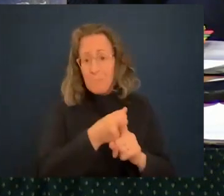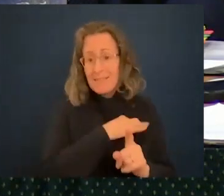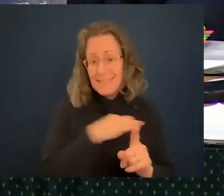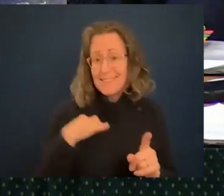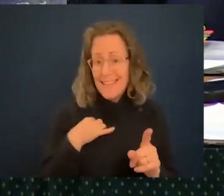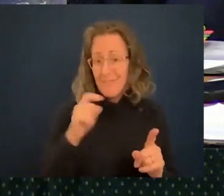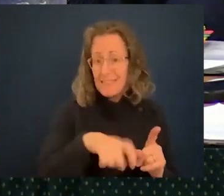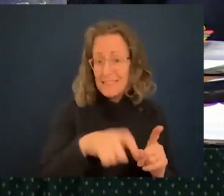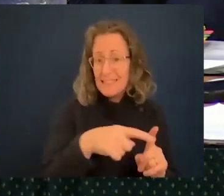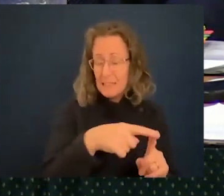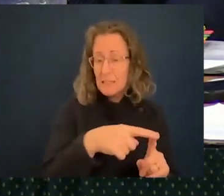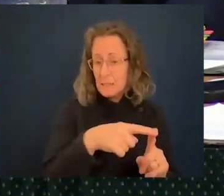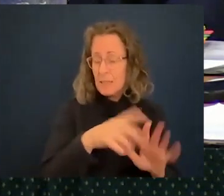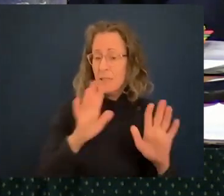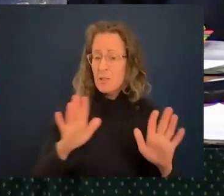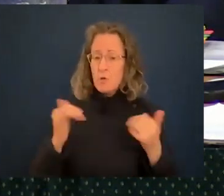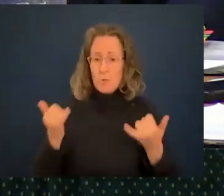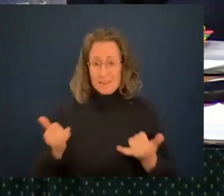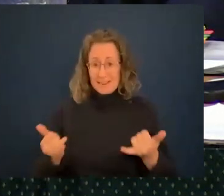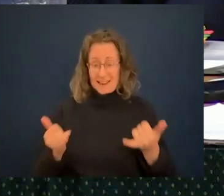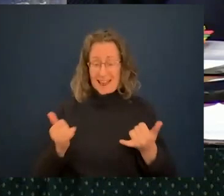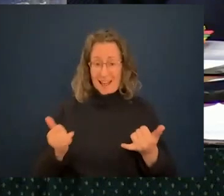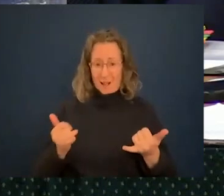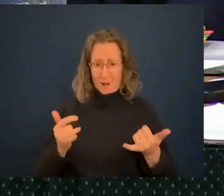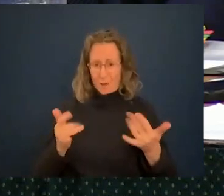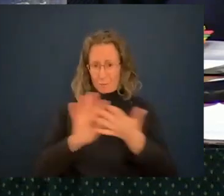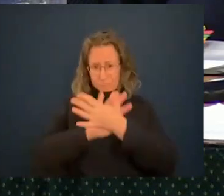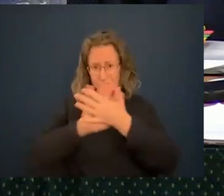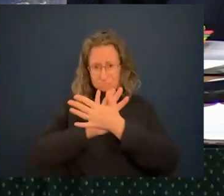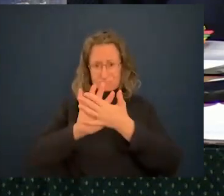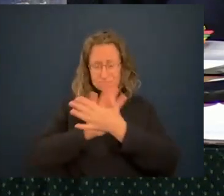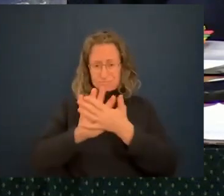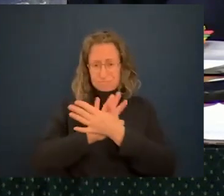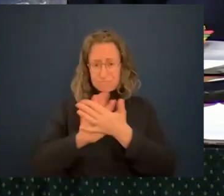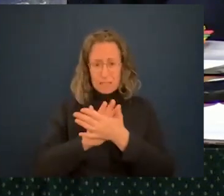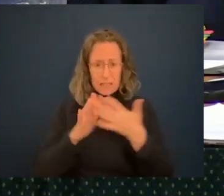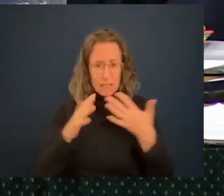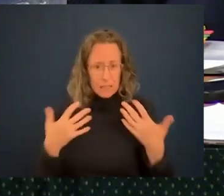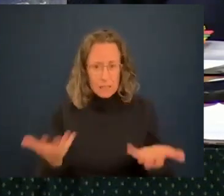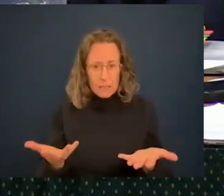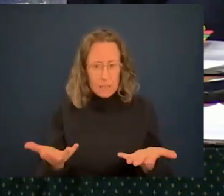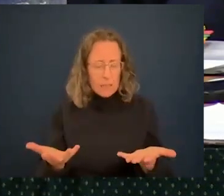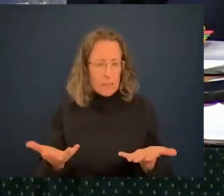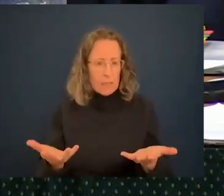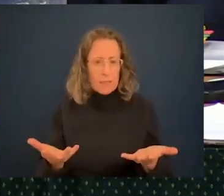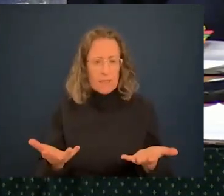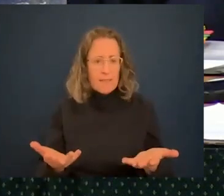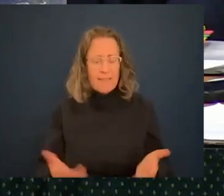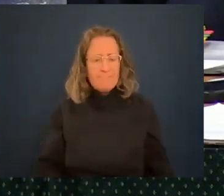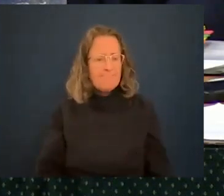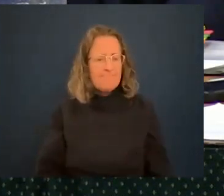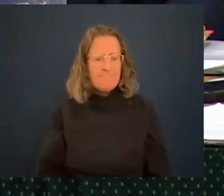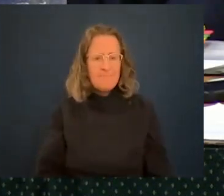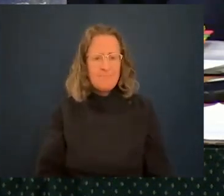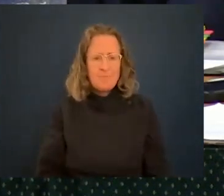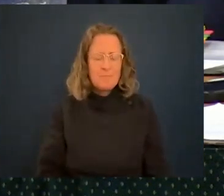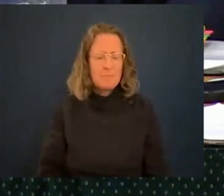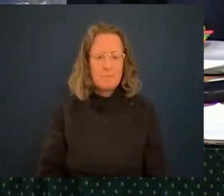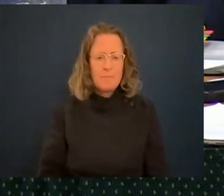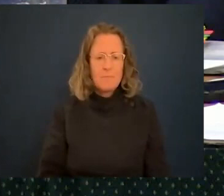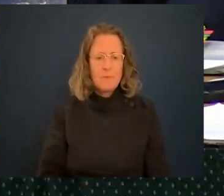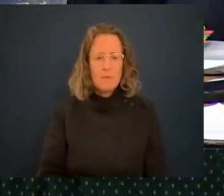and while we're in this unknown Zone I don't think it would be fair to put into the general